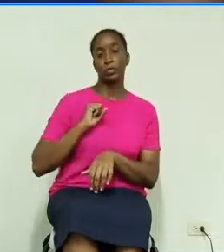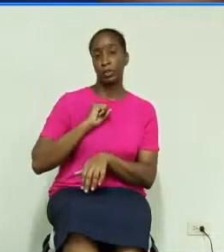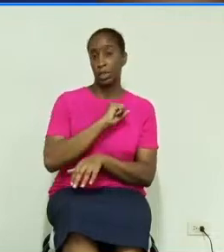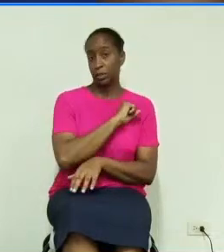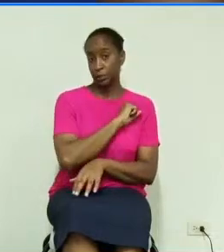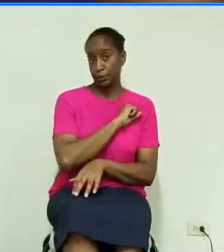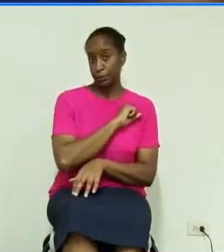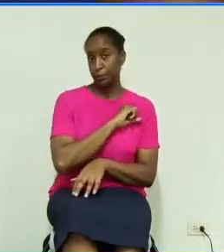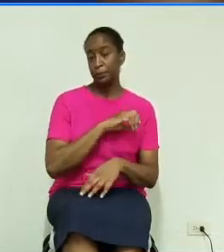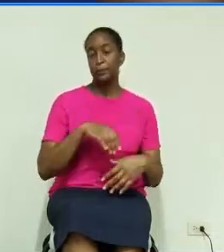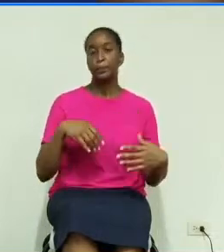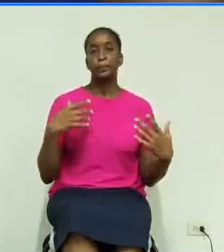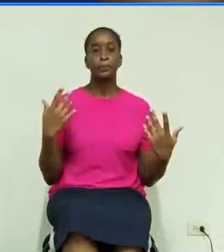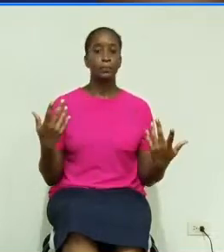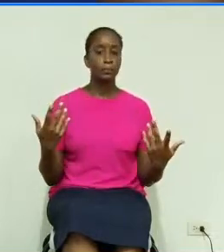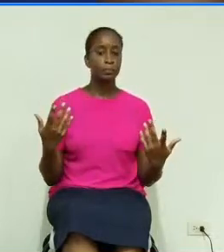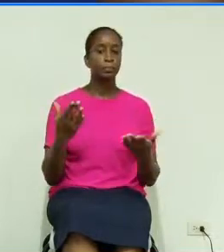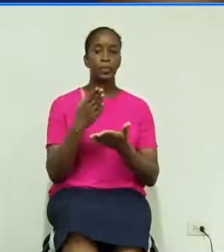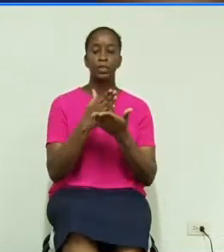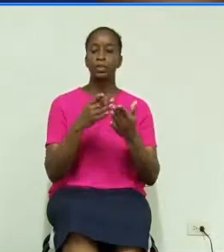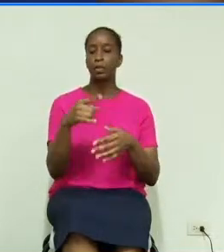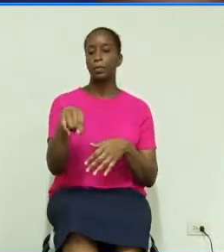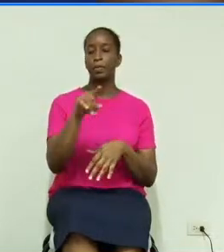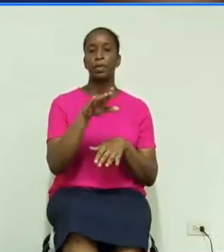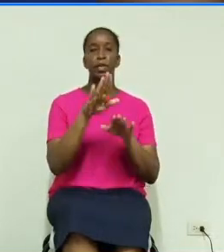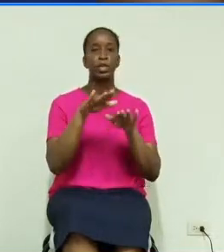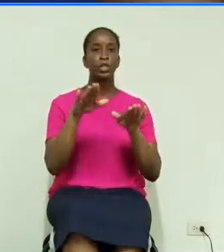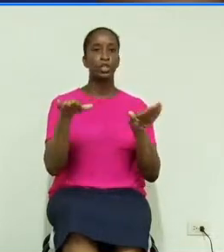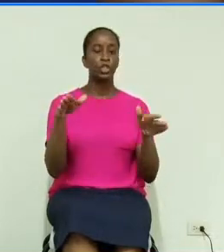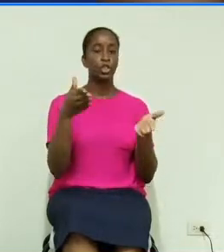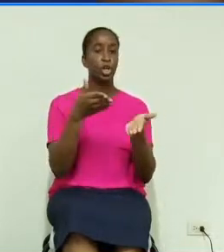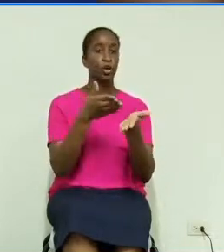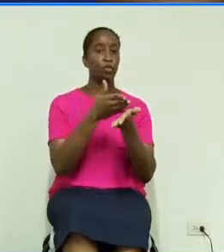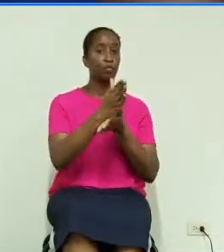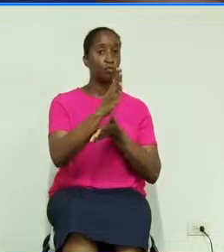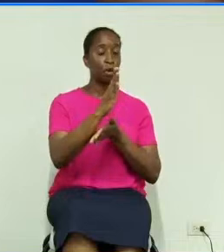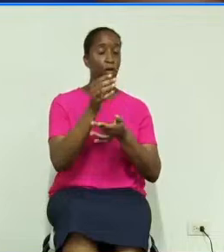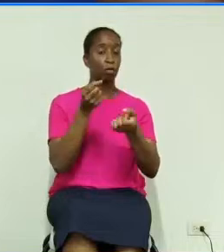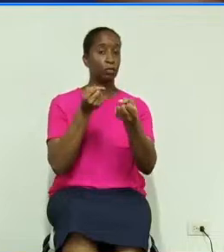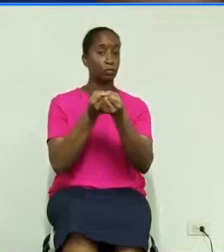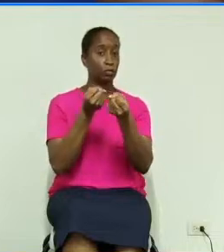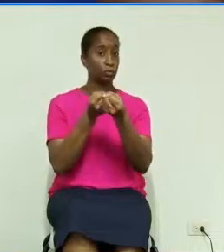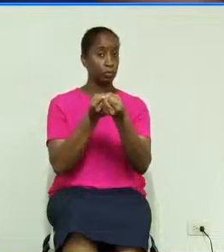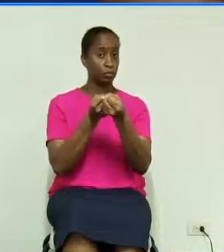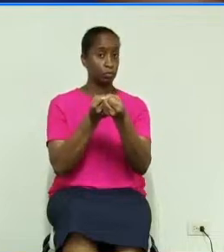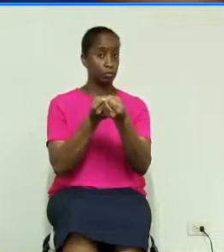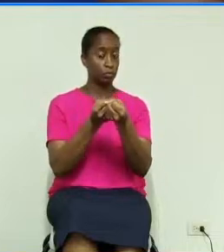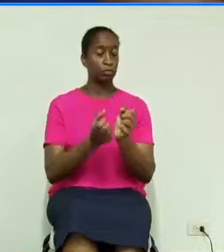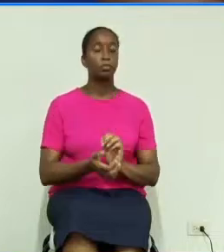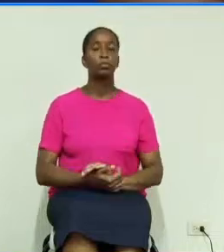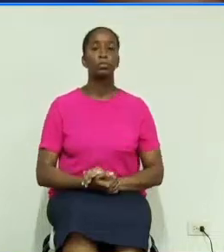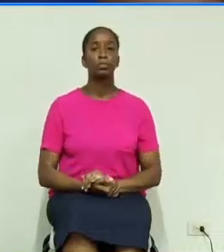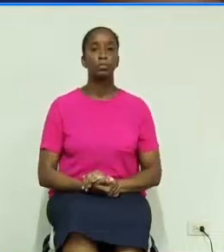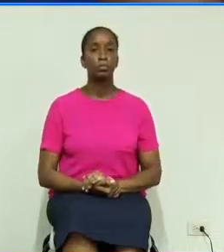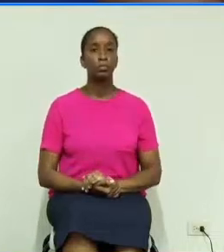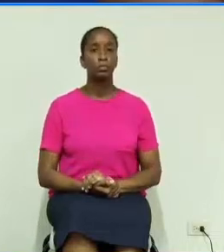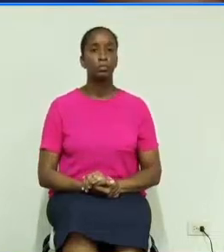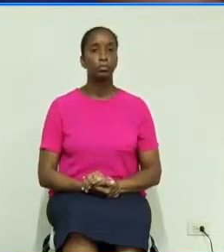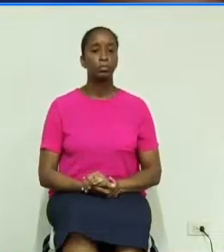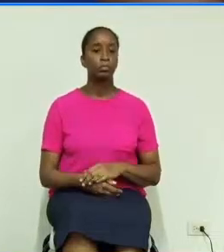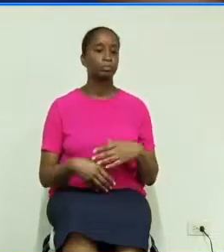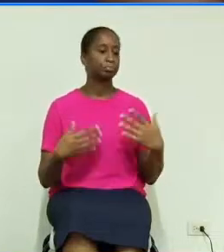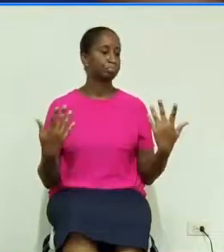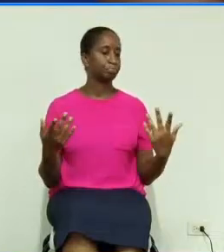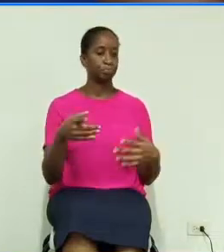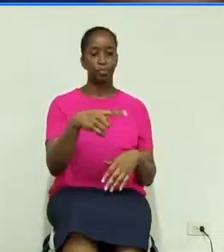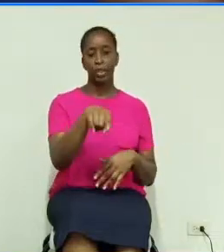who are child's rights advocates, workers in the field for our children. The educational field